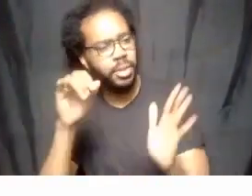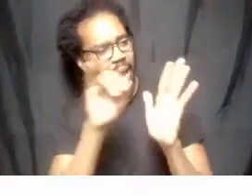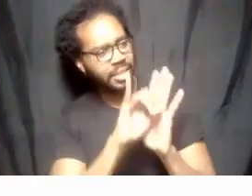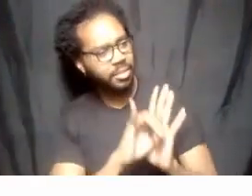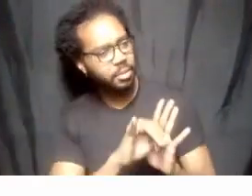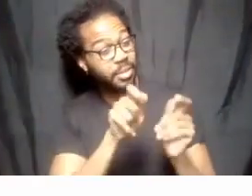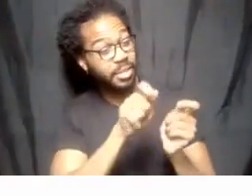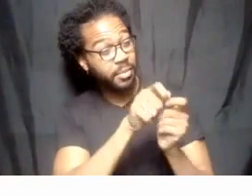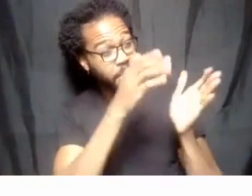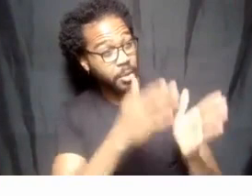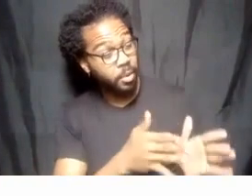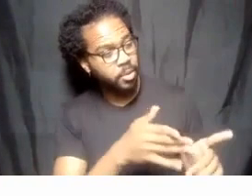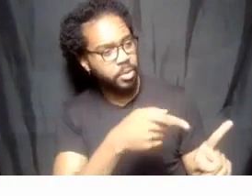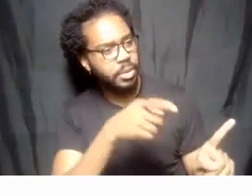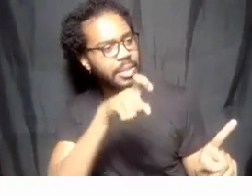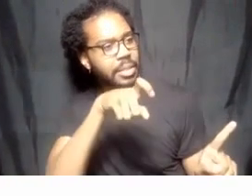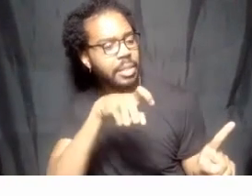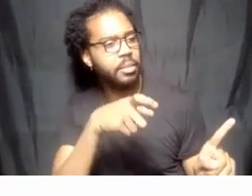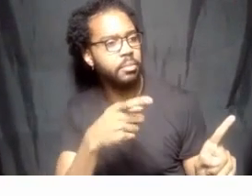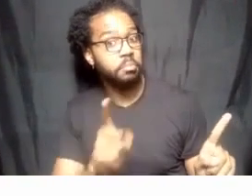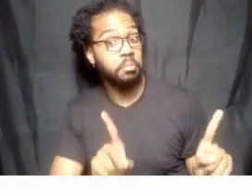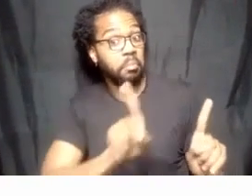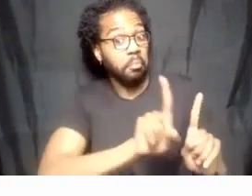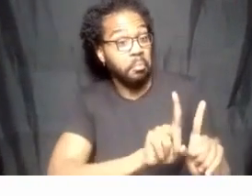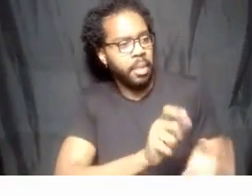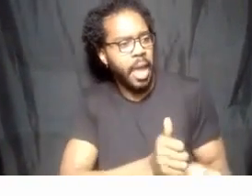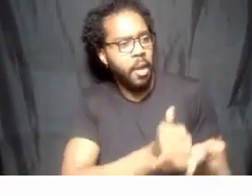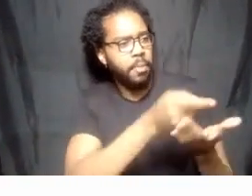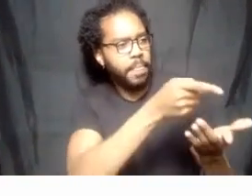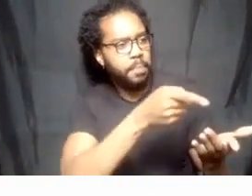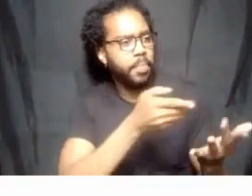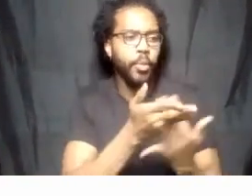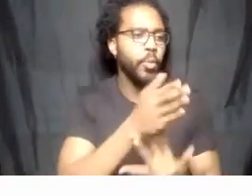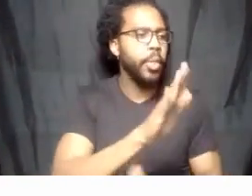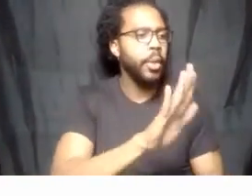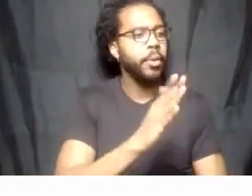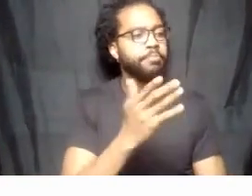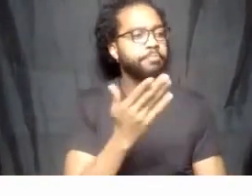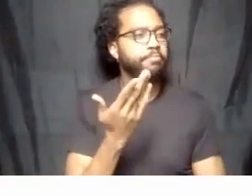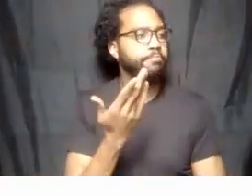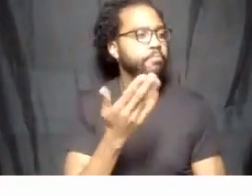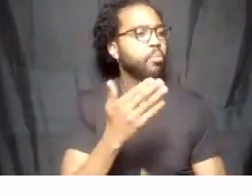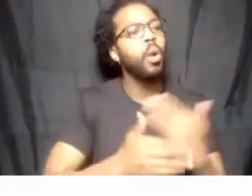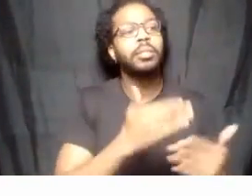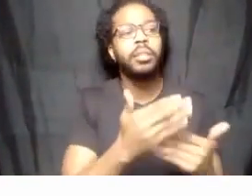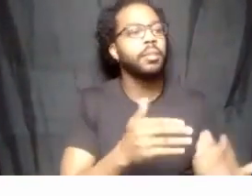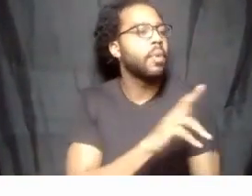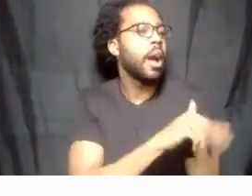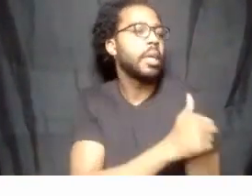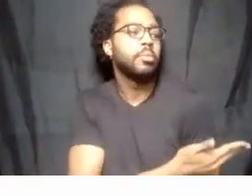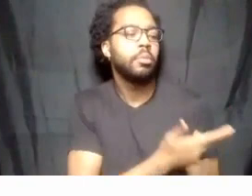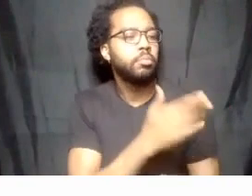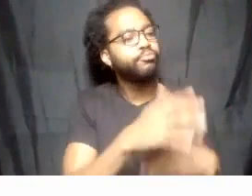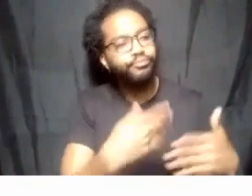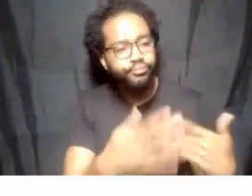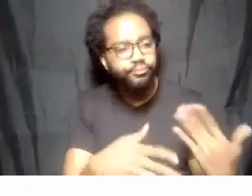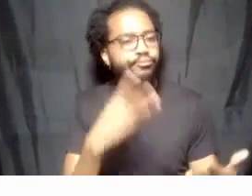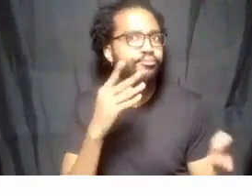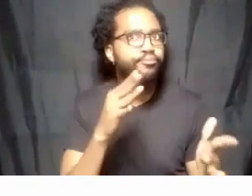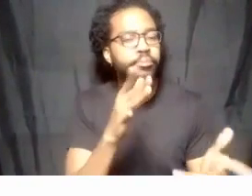people who have a need to have someone with them to help them through the process of hospitalization to help them